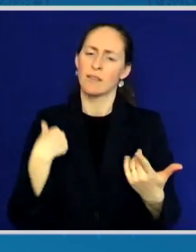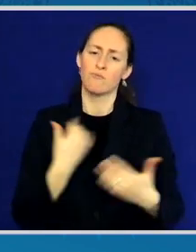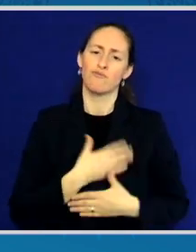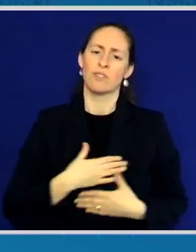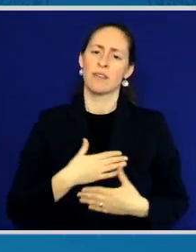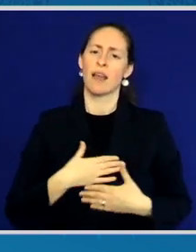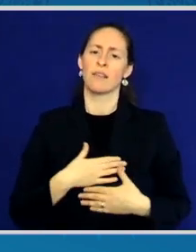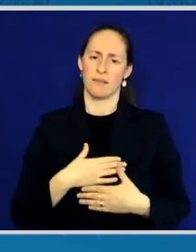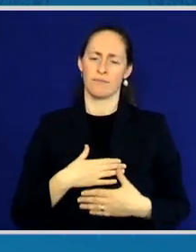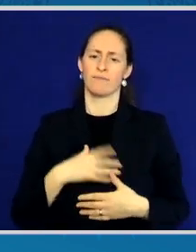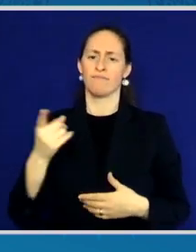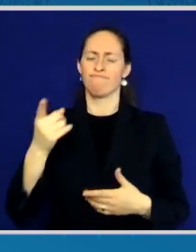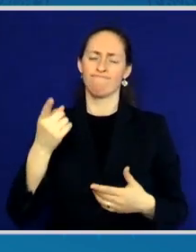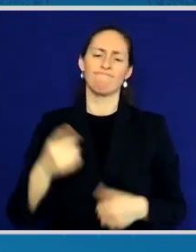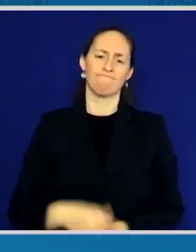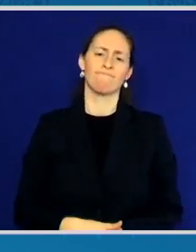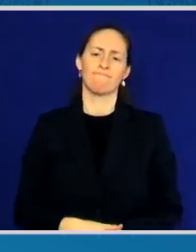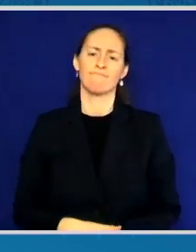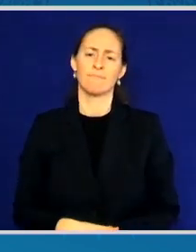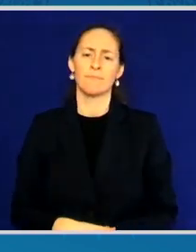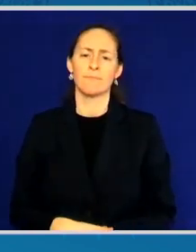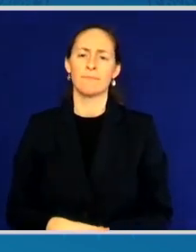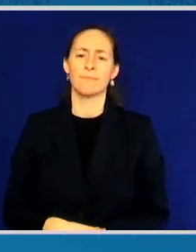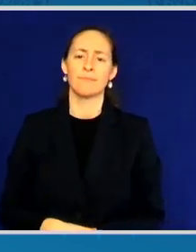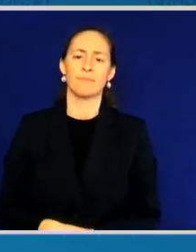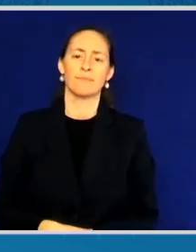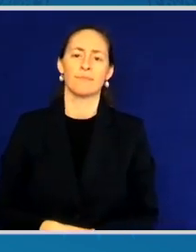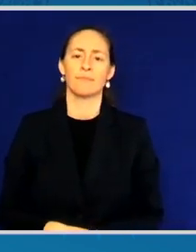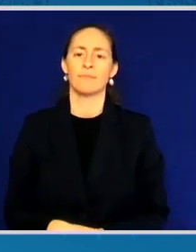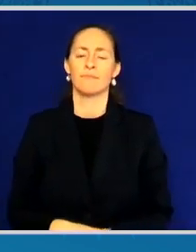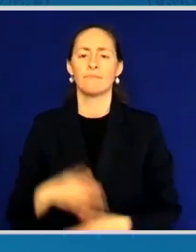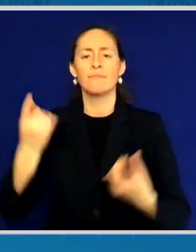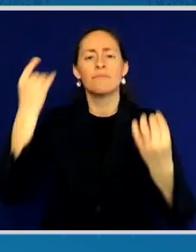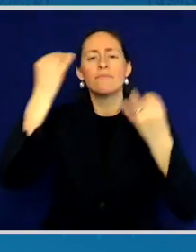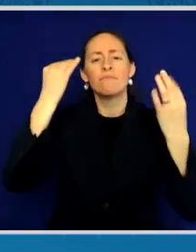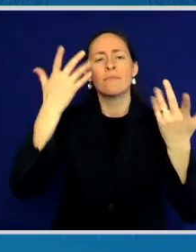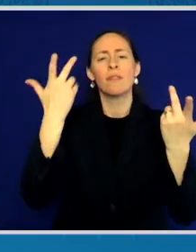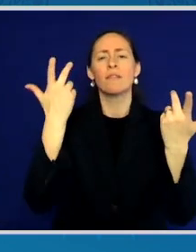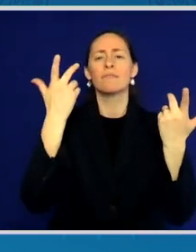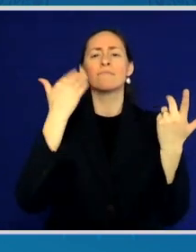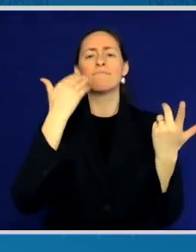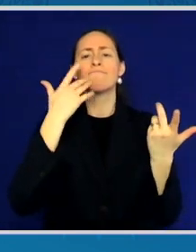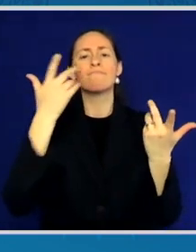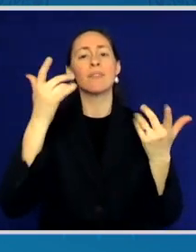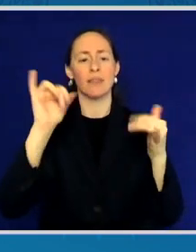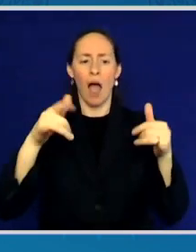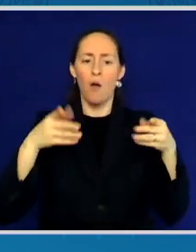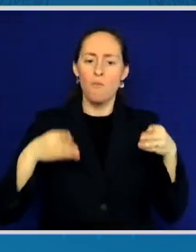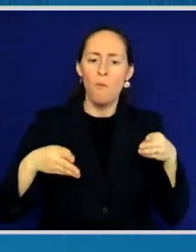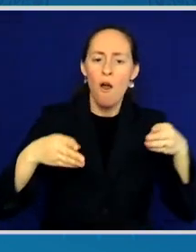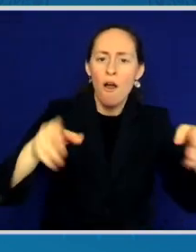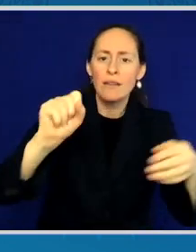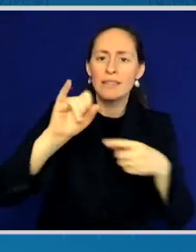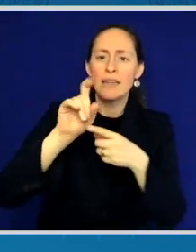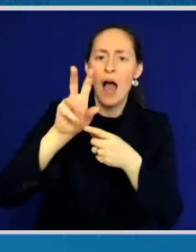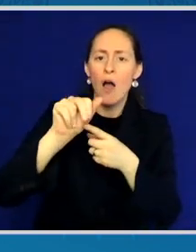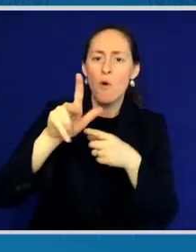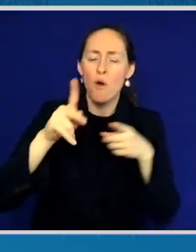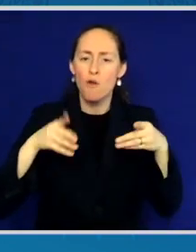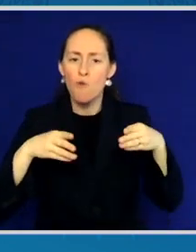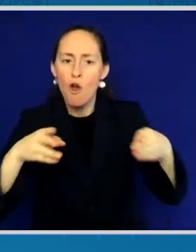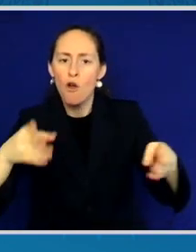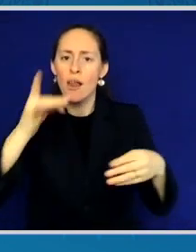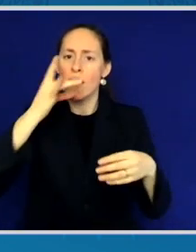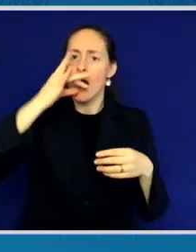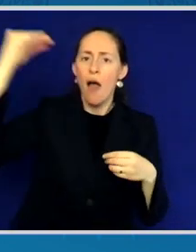making also about thinking of the realities of sidewalks, street lights, as being